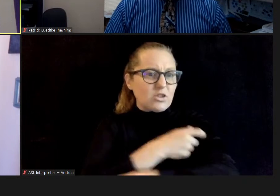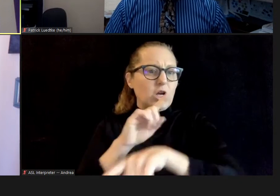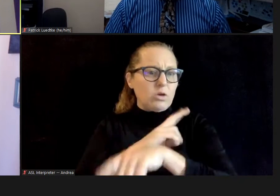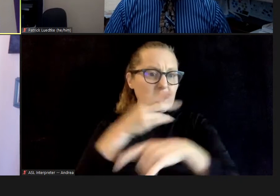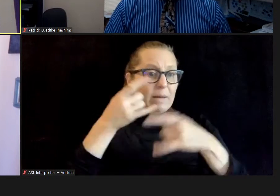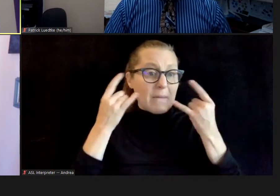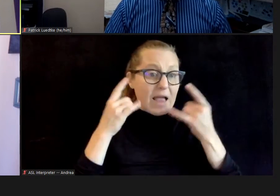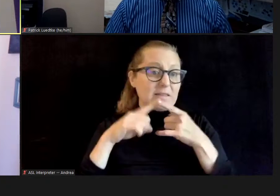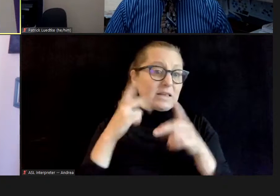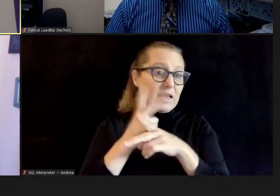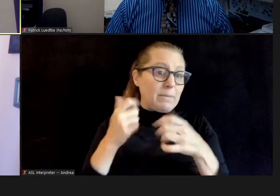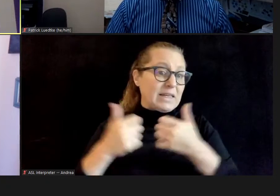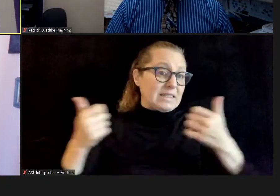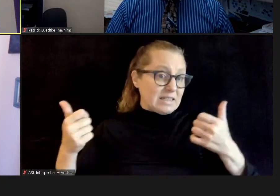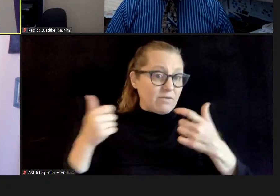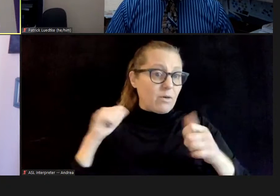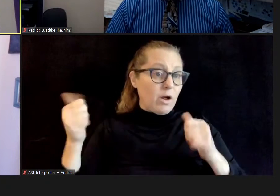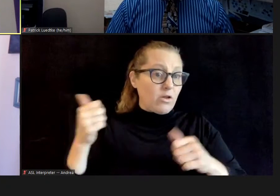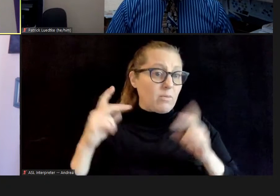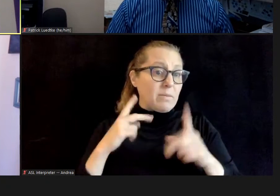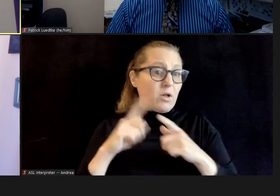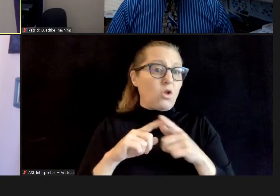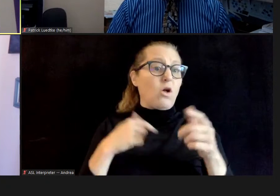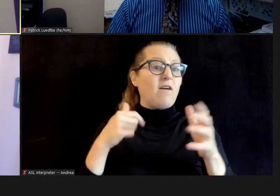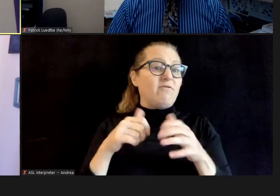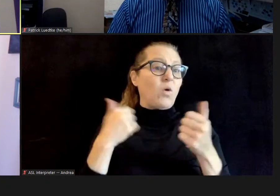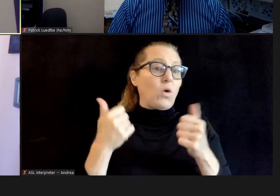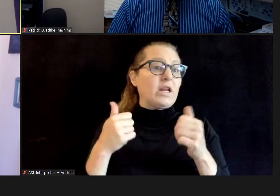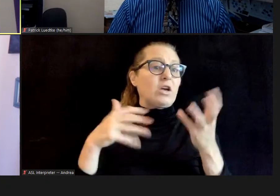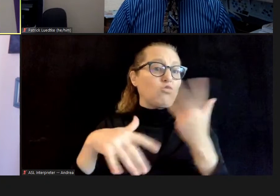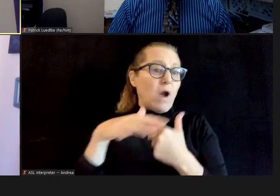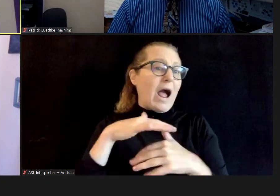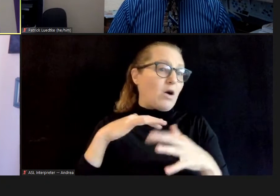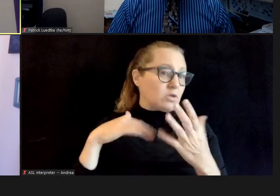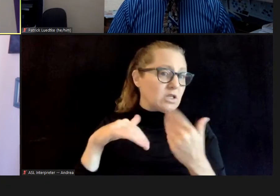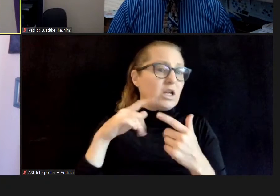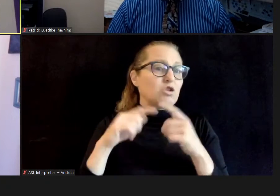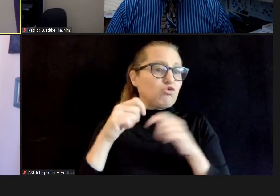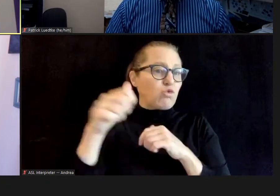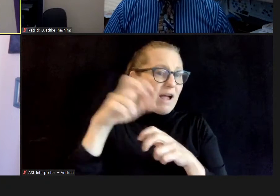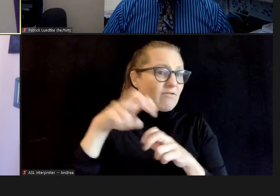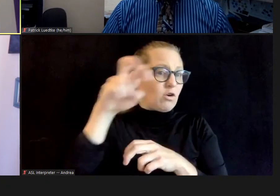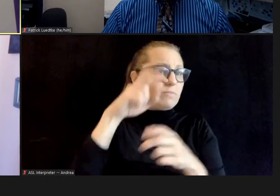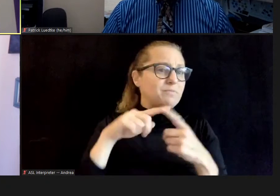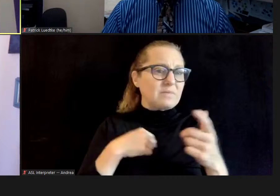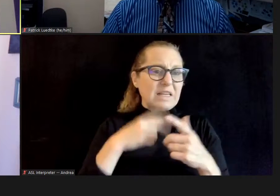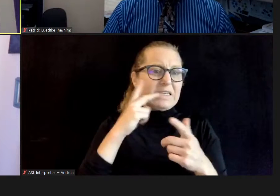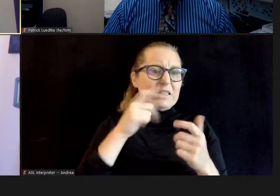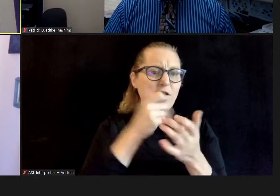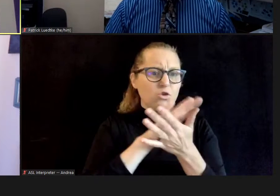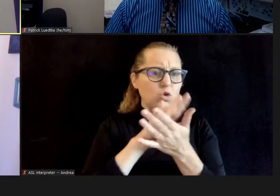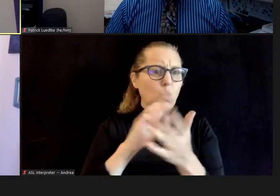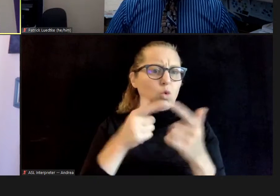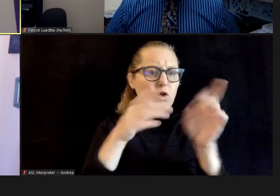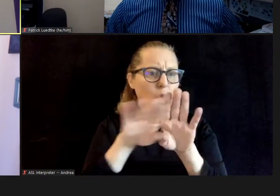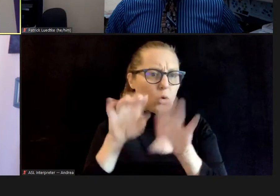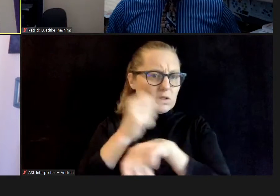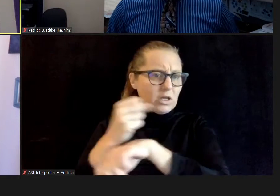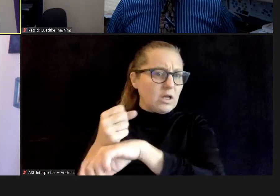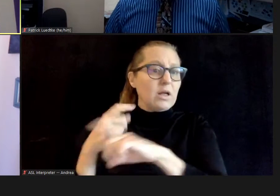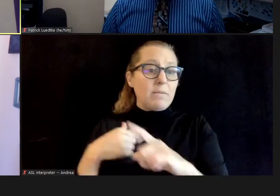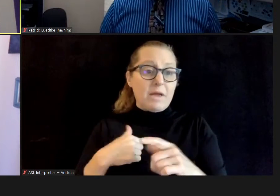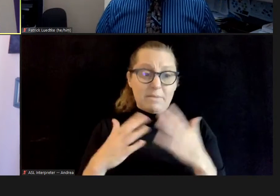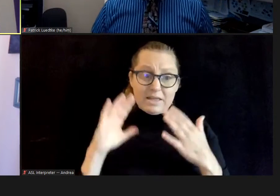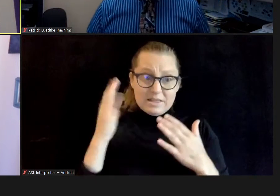others, avoiding crowded places and travel, and seeing businesses, schools, and other public places close or limit their operations. It might